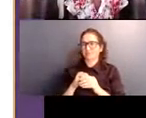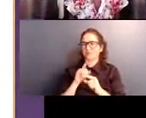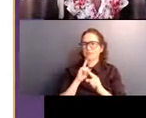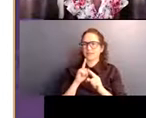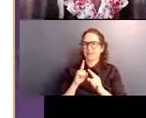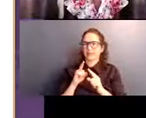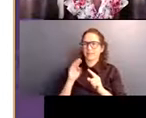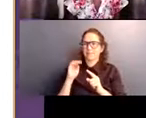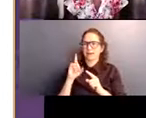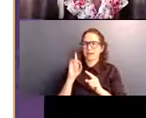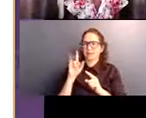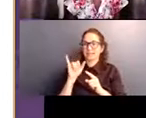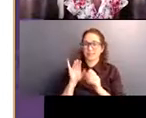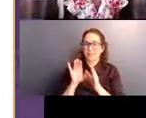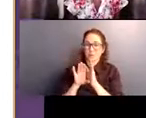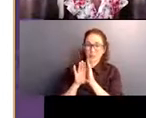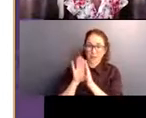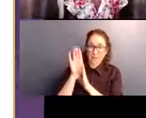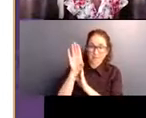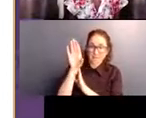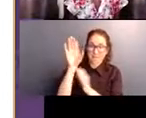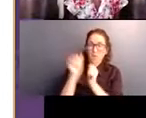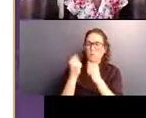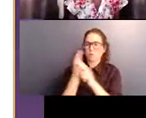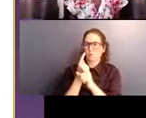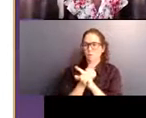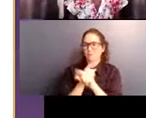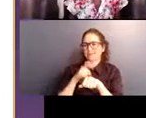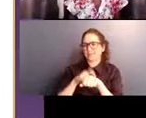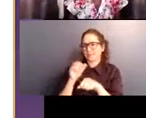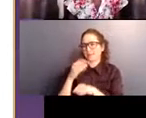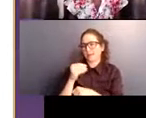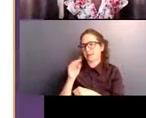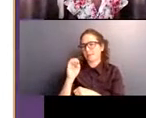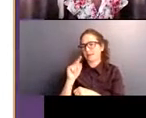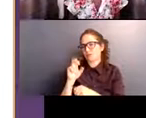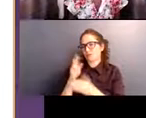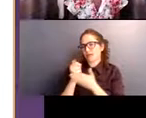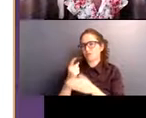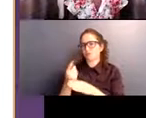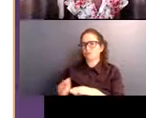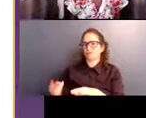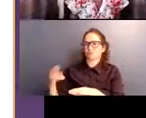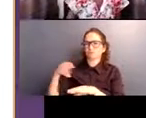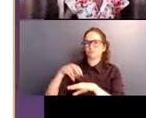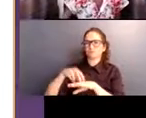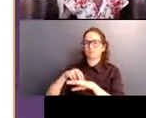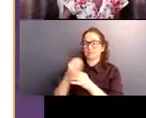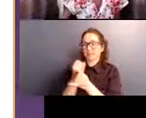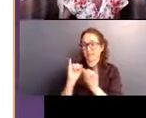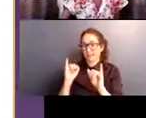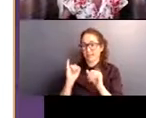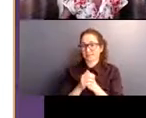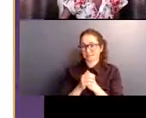so a melody going up with the appropriate tempo and meter to help her stand up independently. And